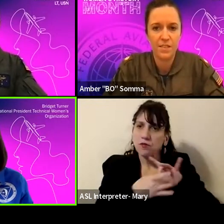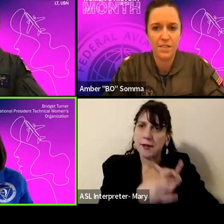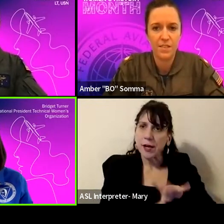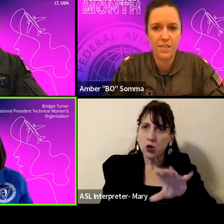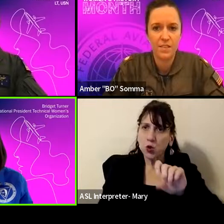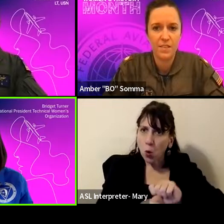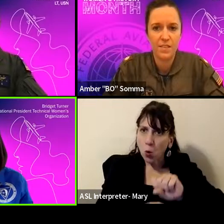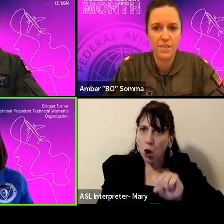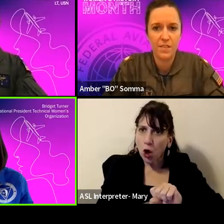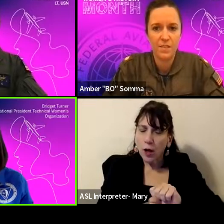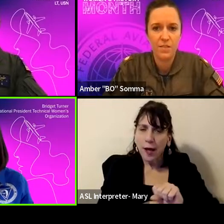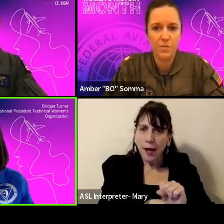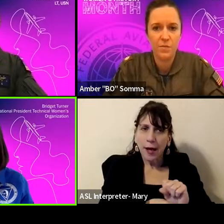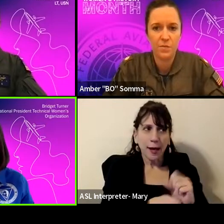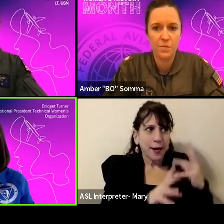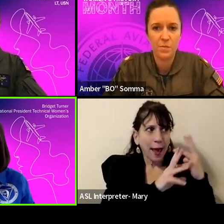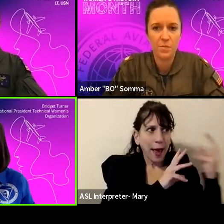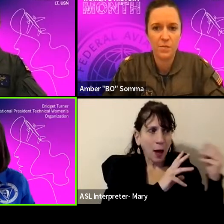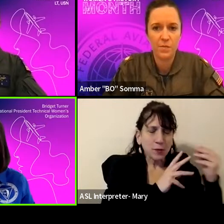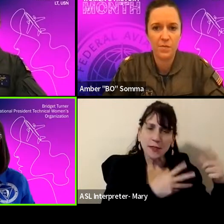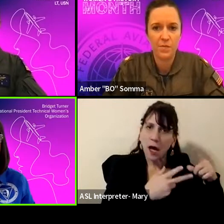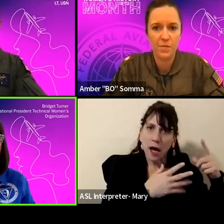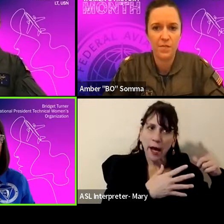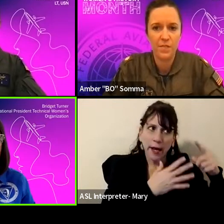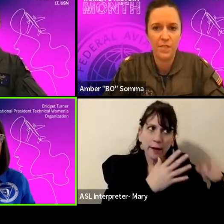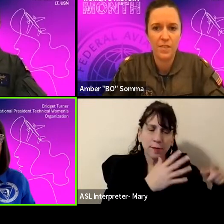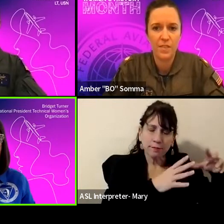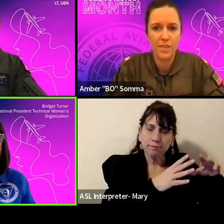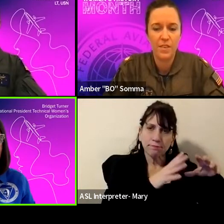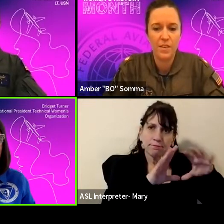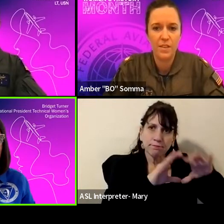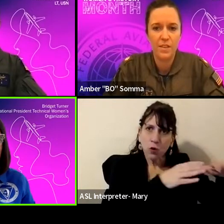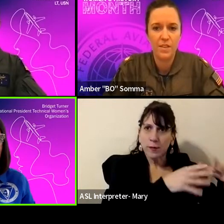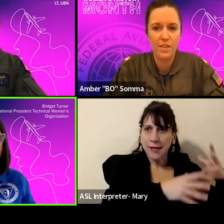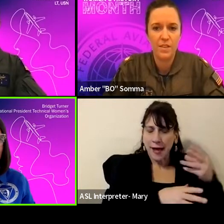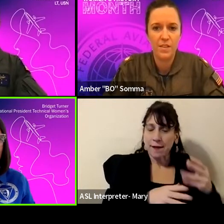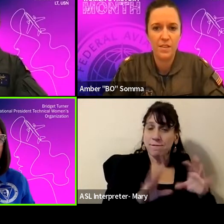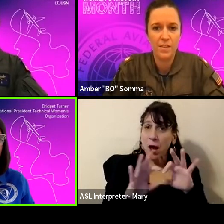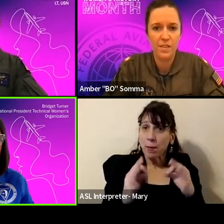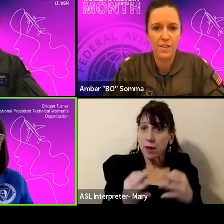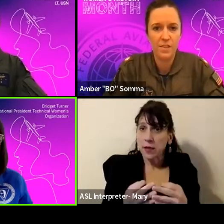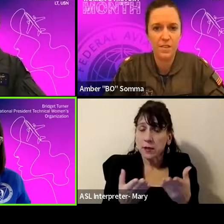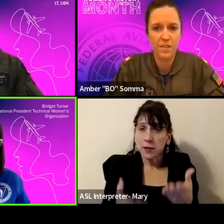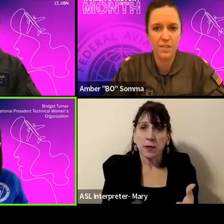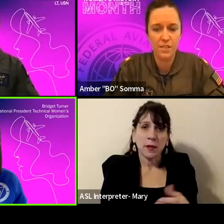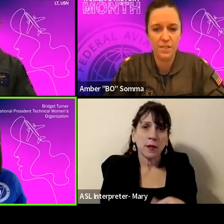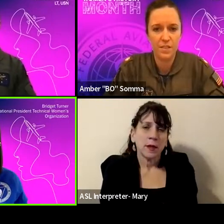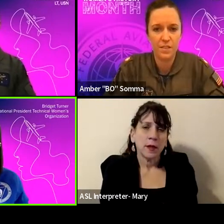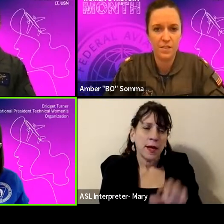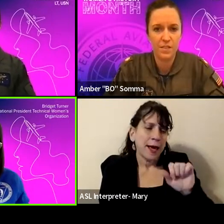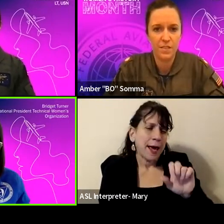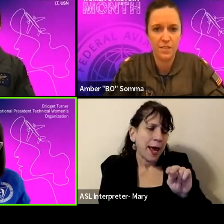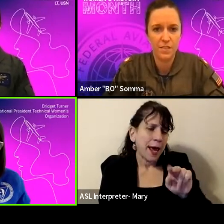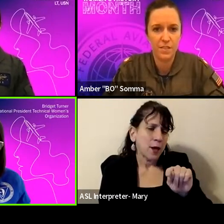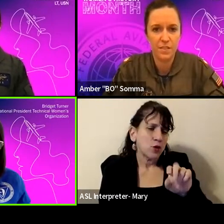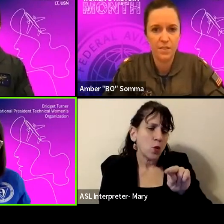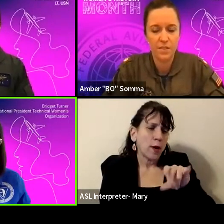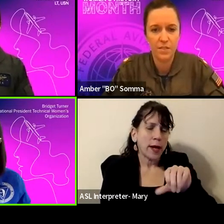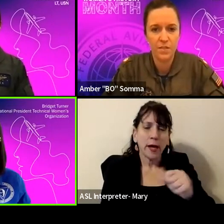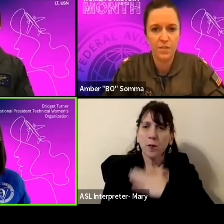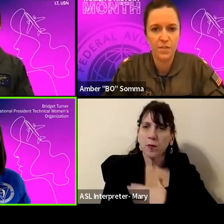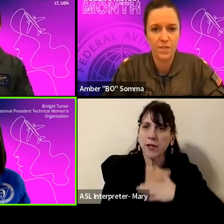and outside entities or families? Antonia, can you please share with us?